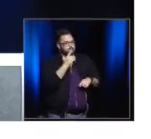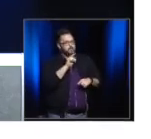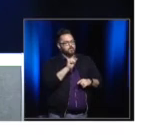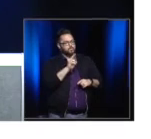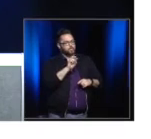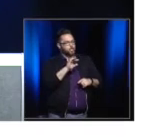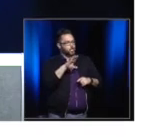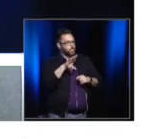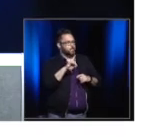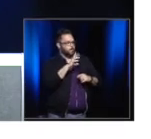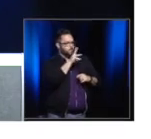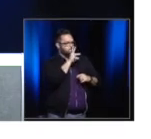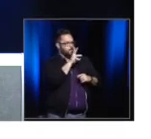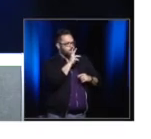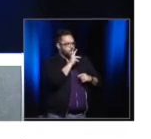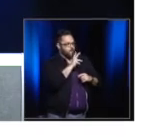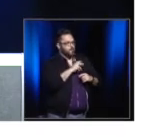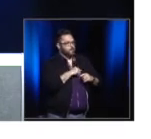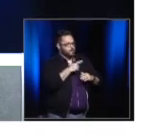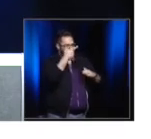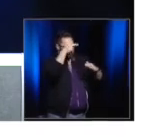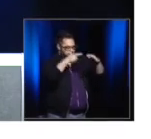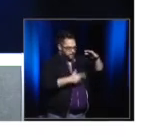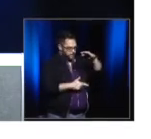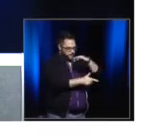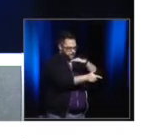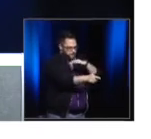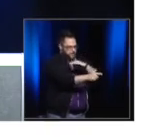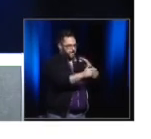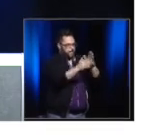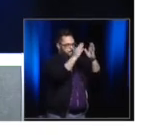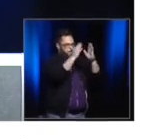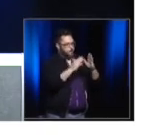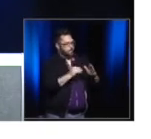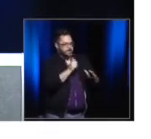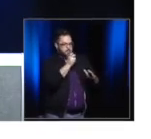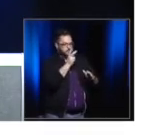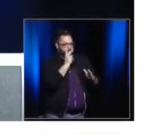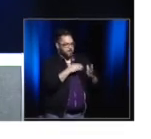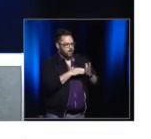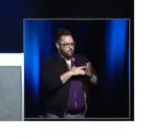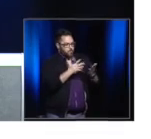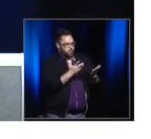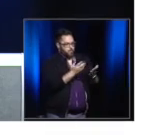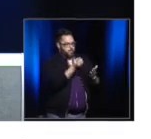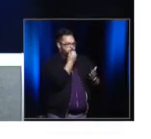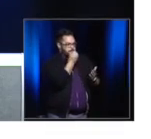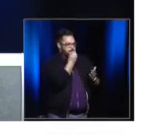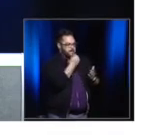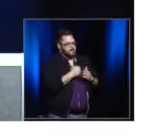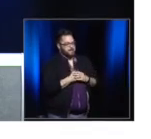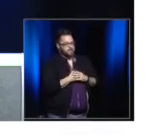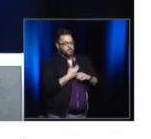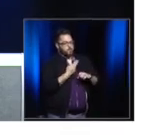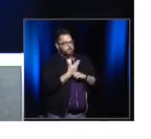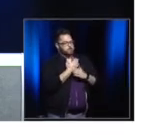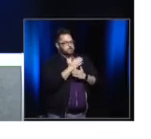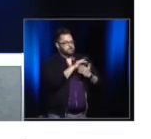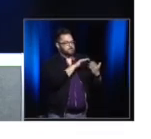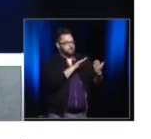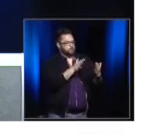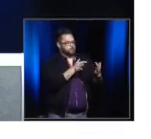the water column. We very rarely see what they're feeding on. So we use stable isotopes to determine their diet. This revealed that